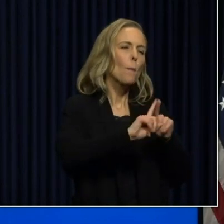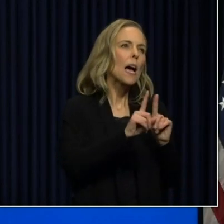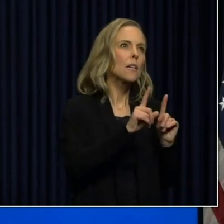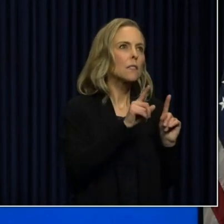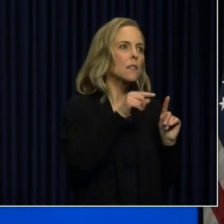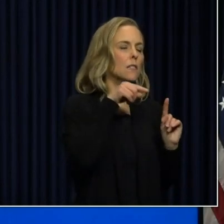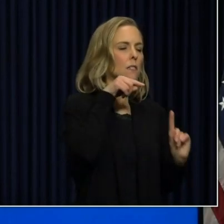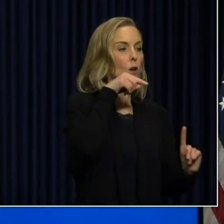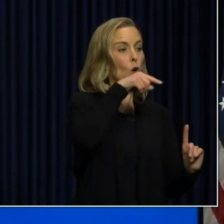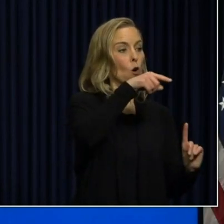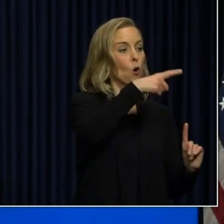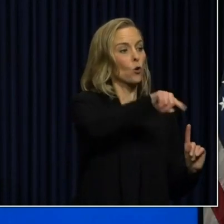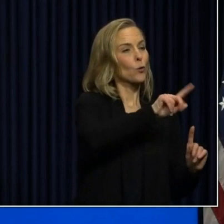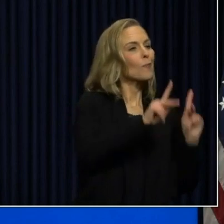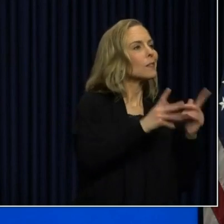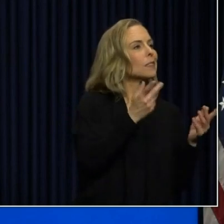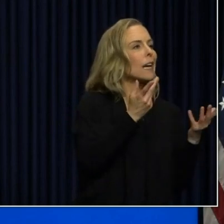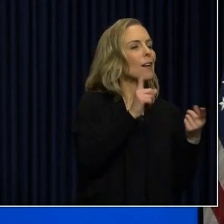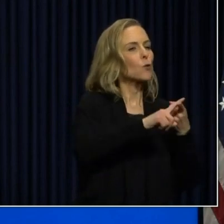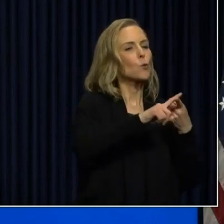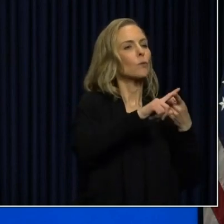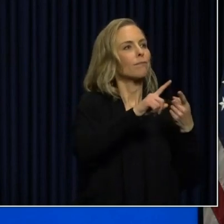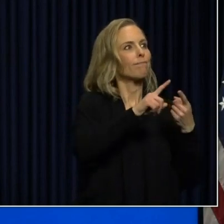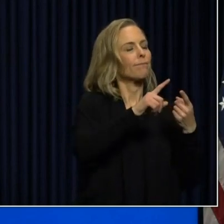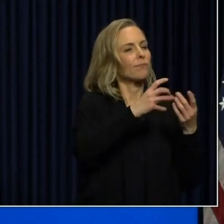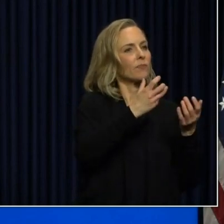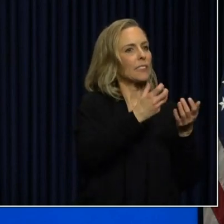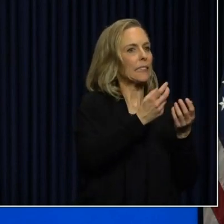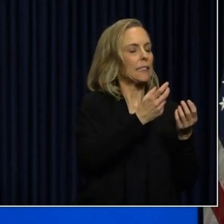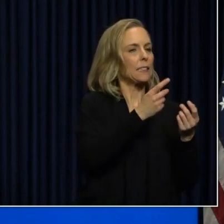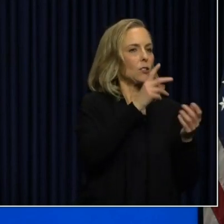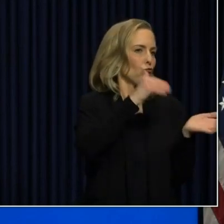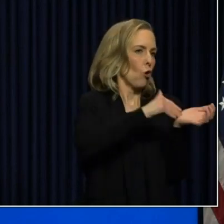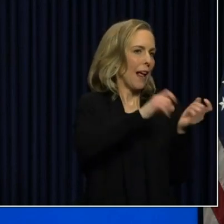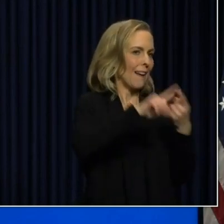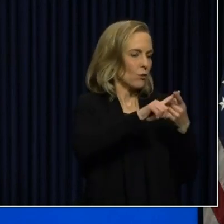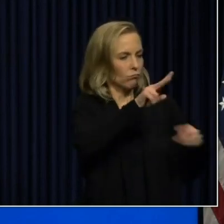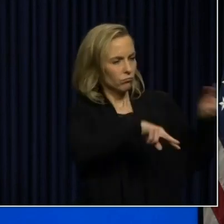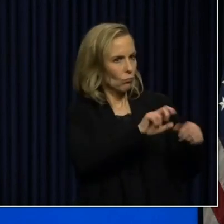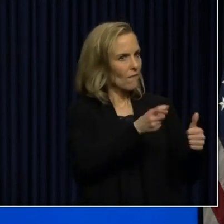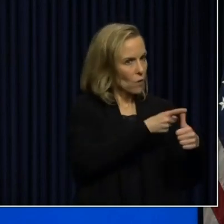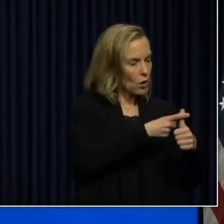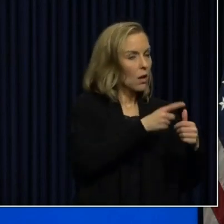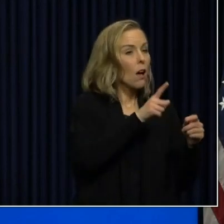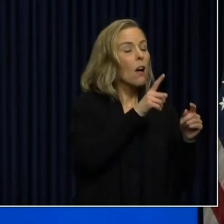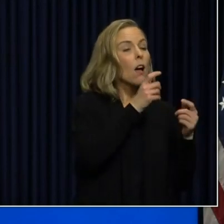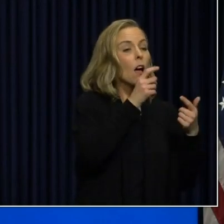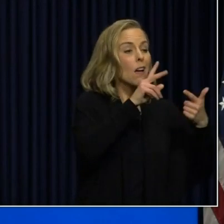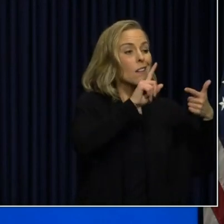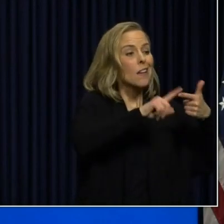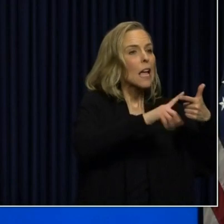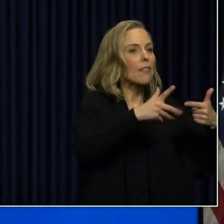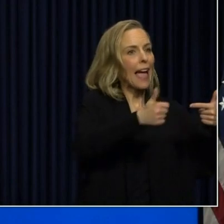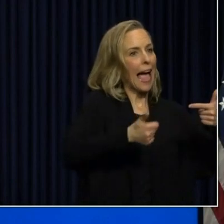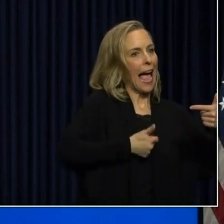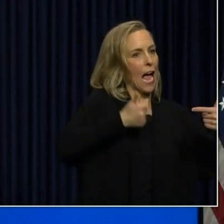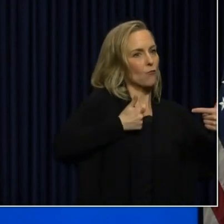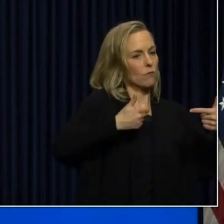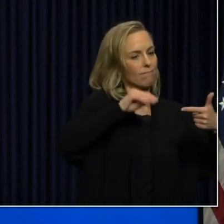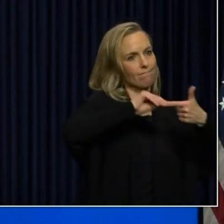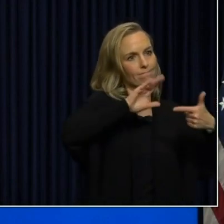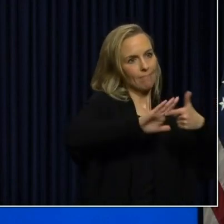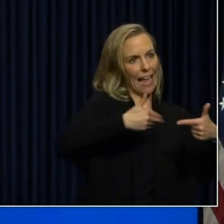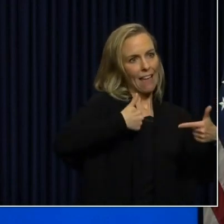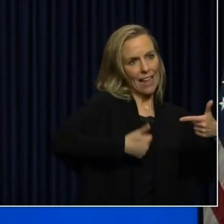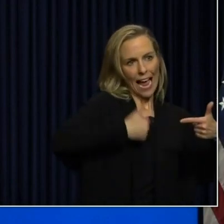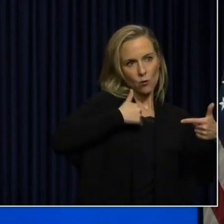seen by somebody, and then having an address they could report to. And admittedly, I don't know the number, and I want to get